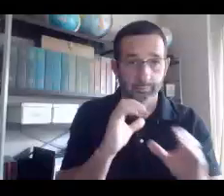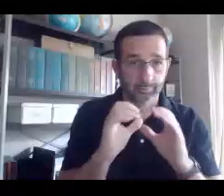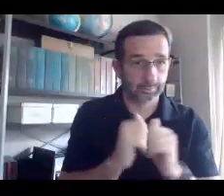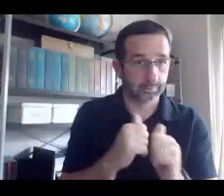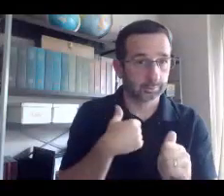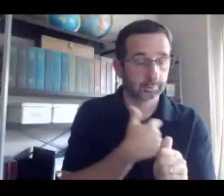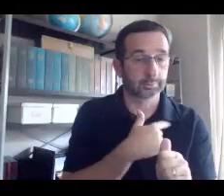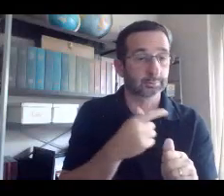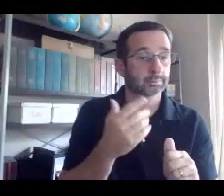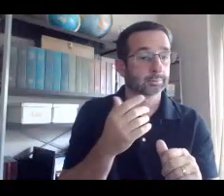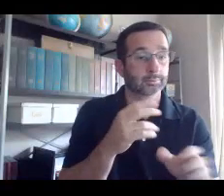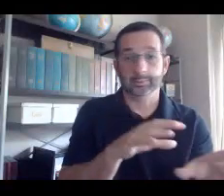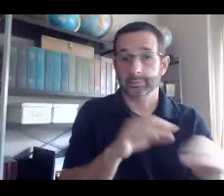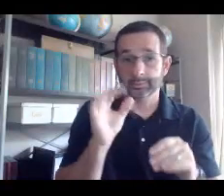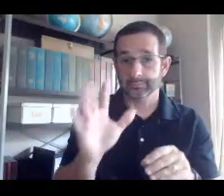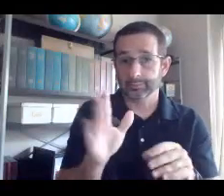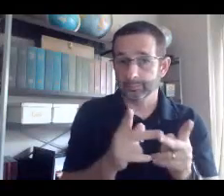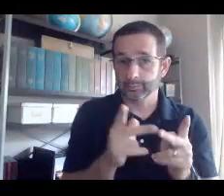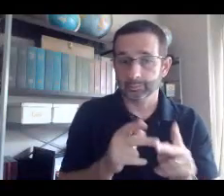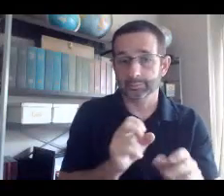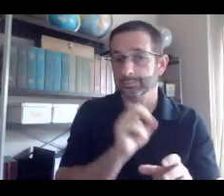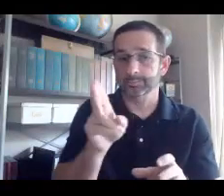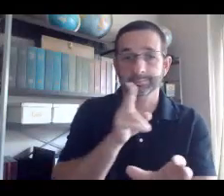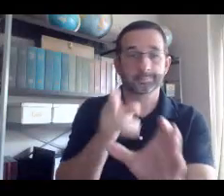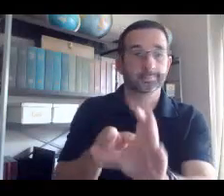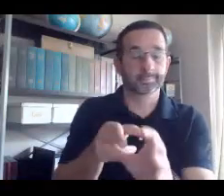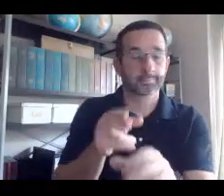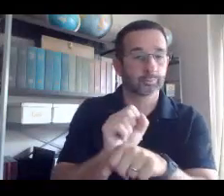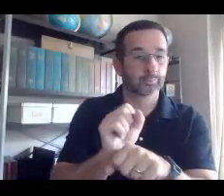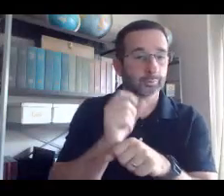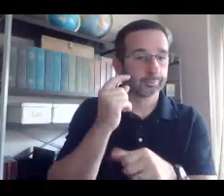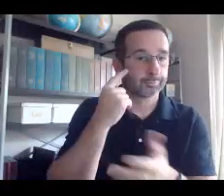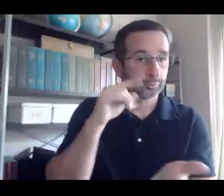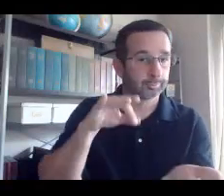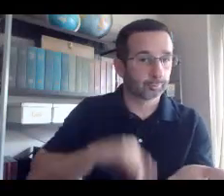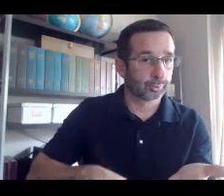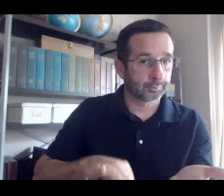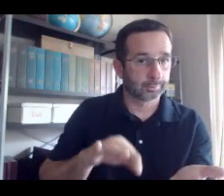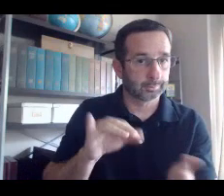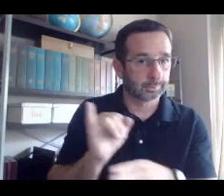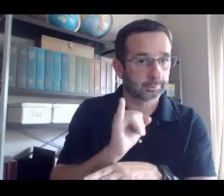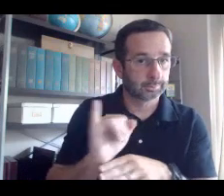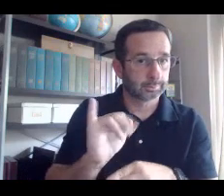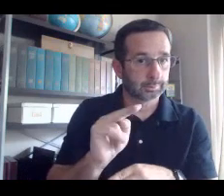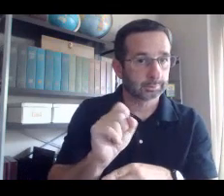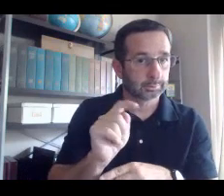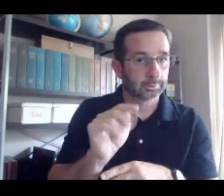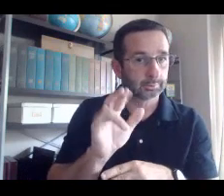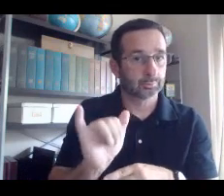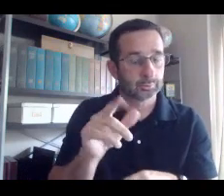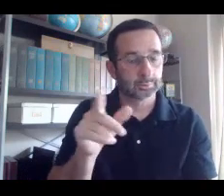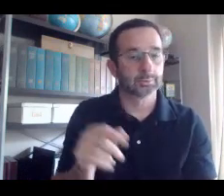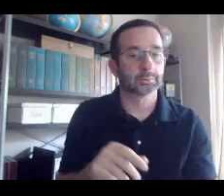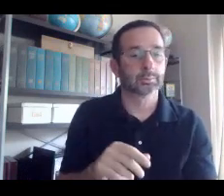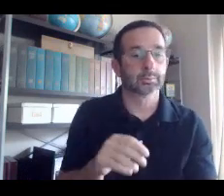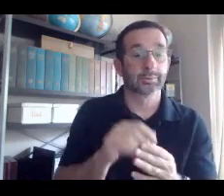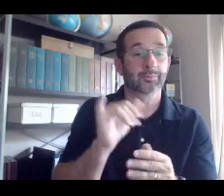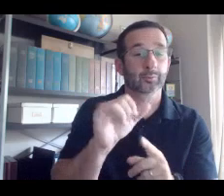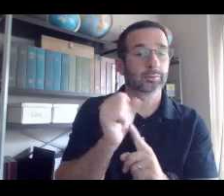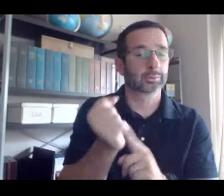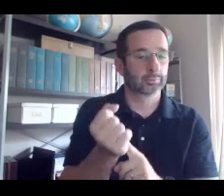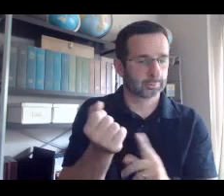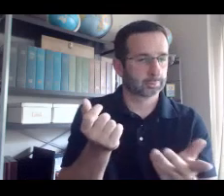if someone leaves the program without communicating with us, if they leave their position and they move to